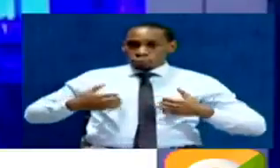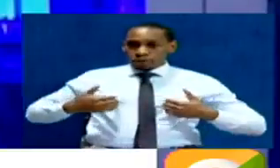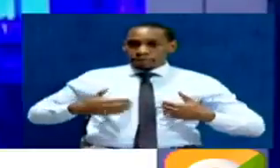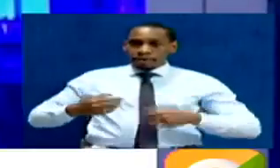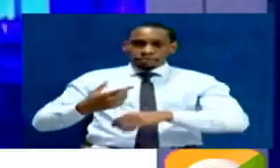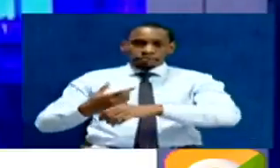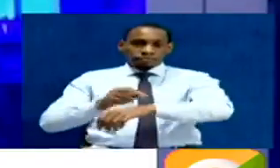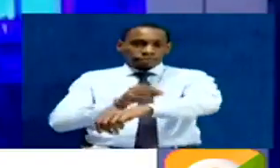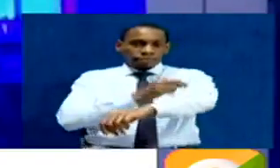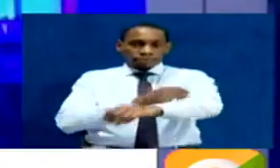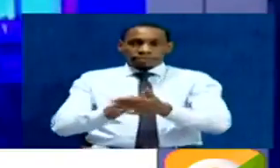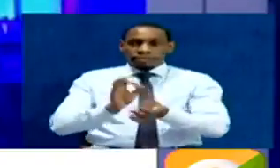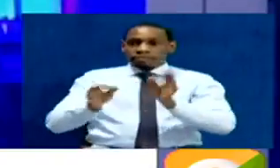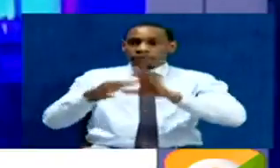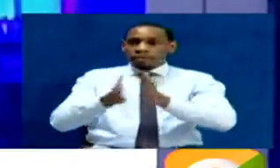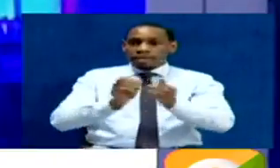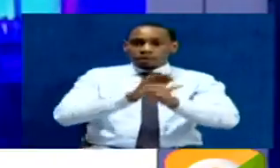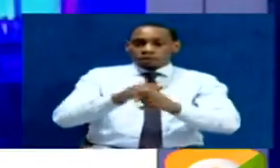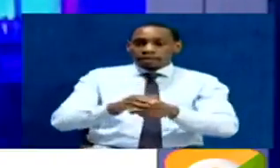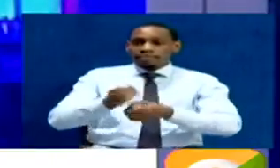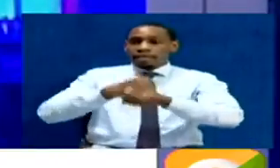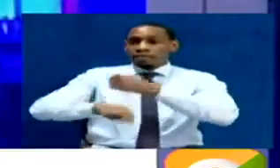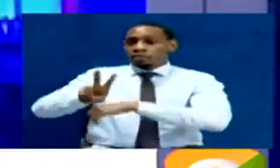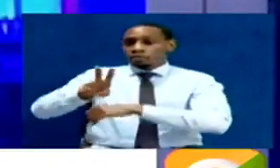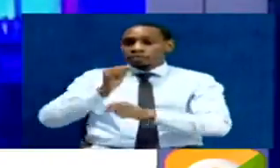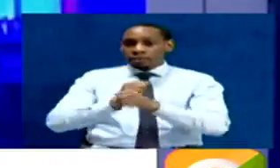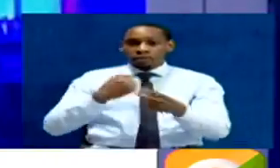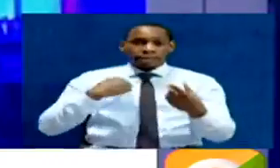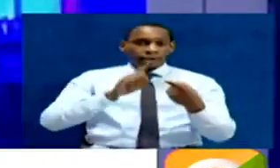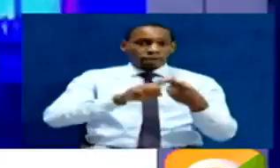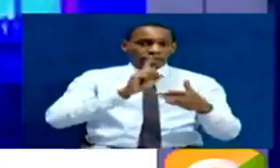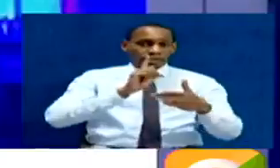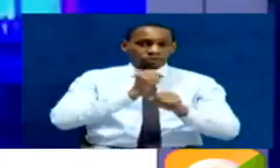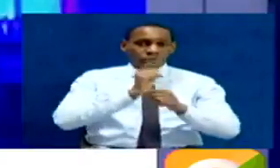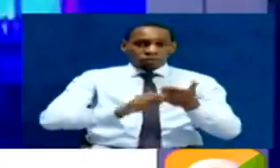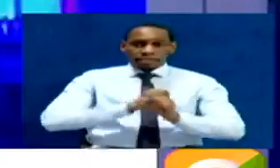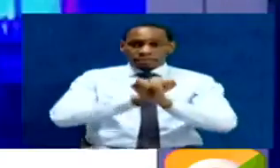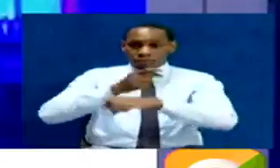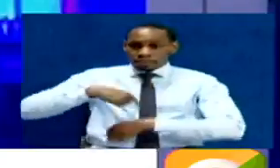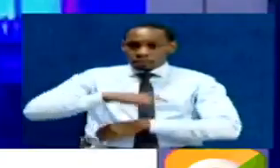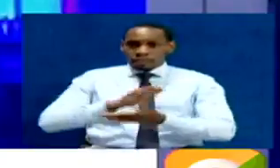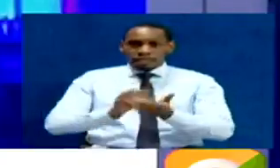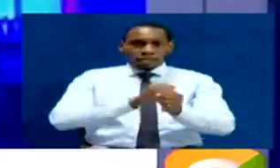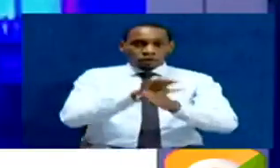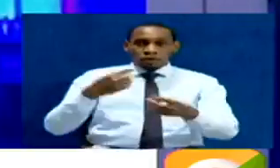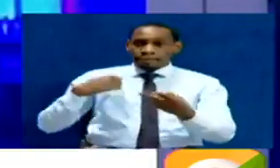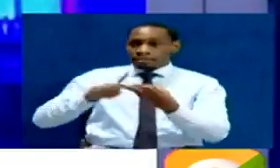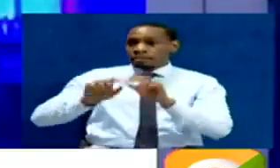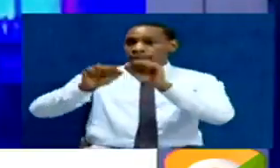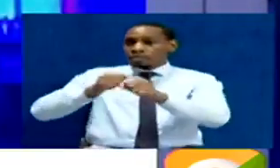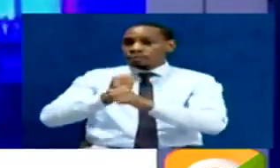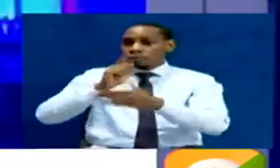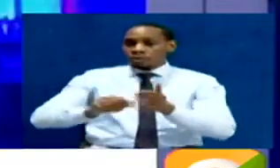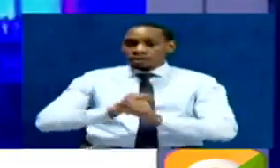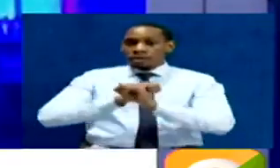corona, it may do two things for us, and we'll know that in clinical trials. One, it will protect us from corona. And the second thing it may do is that